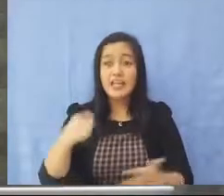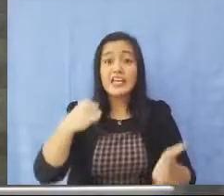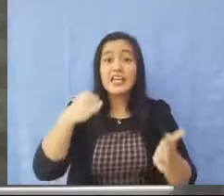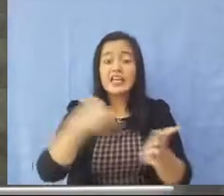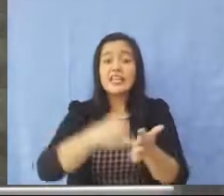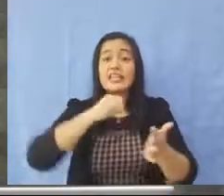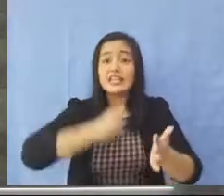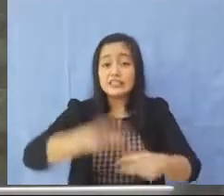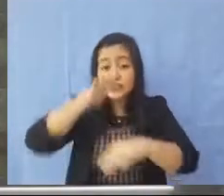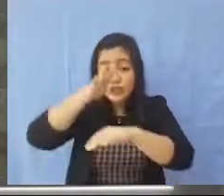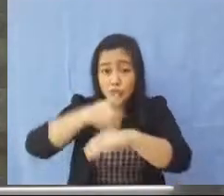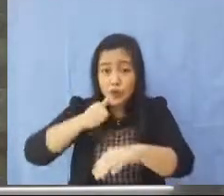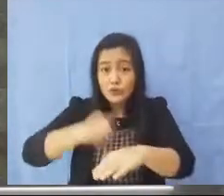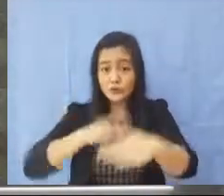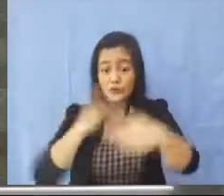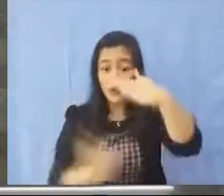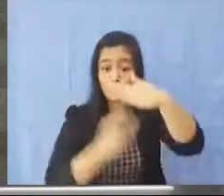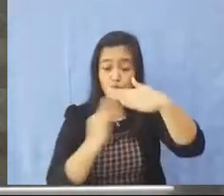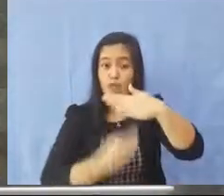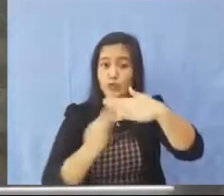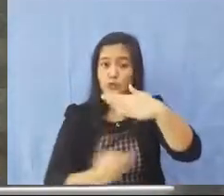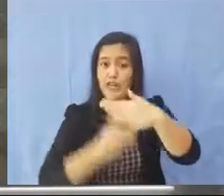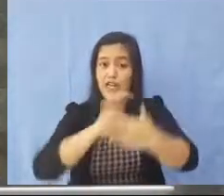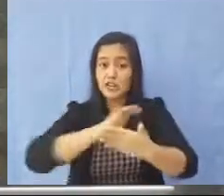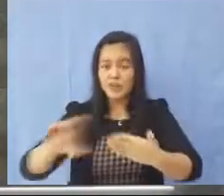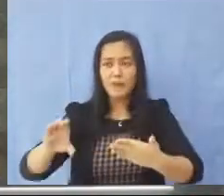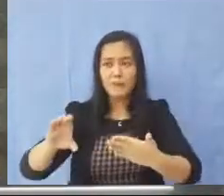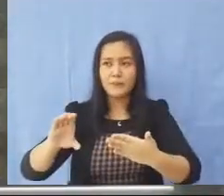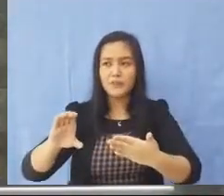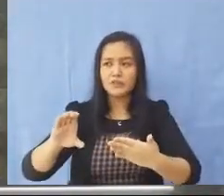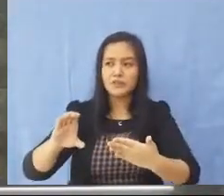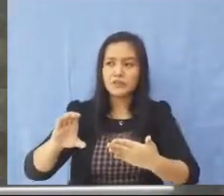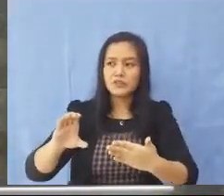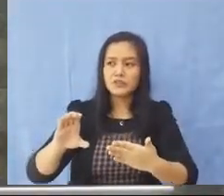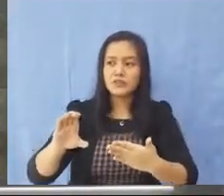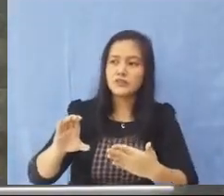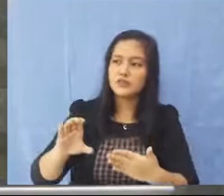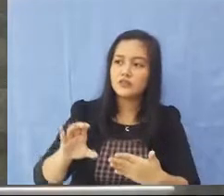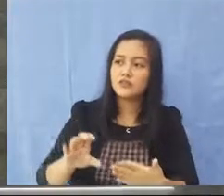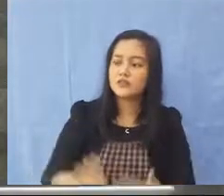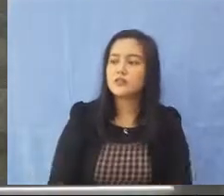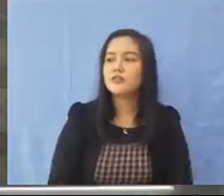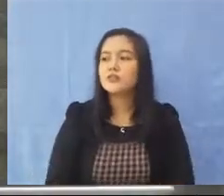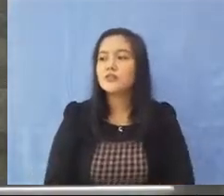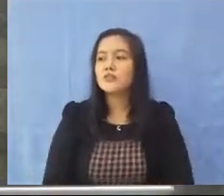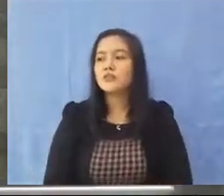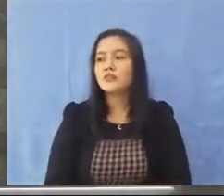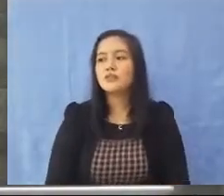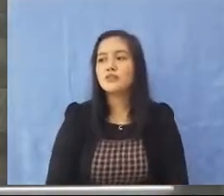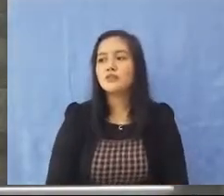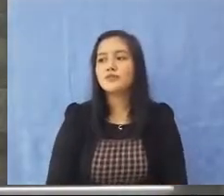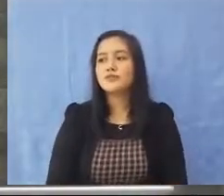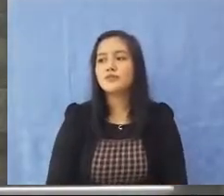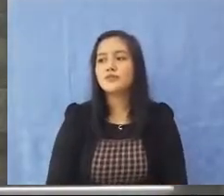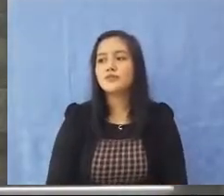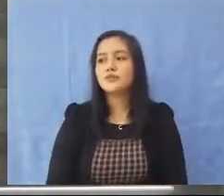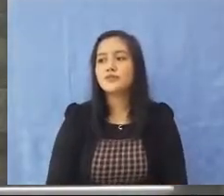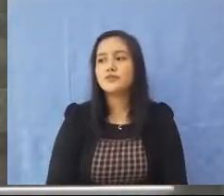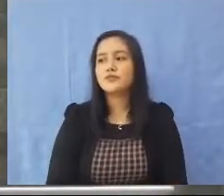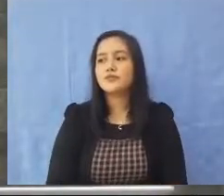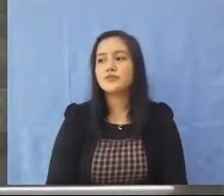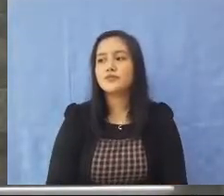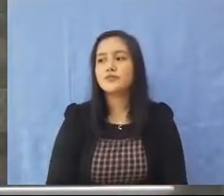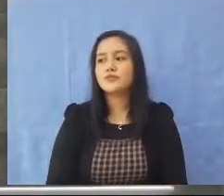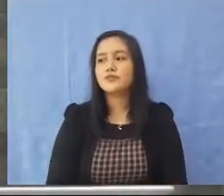foundational chapters. Okay? Foundational chapters. At mamaya, bibigyan ko pa po kayo ng brief